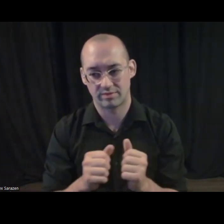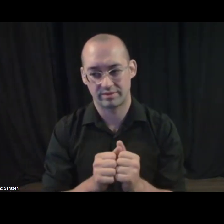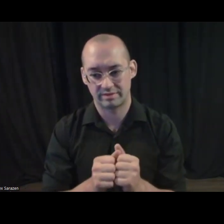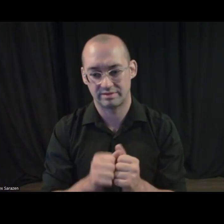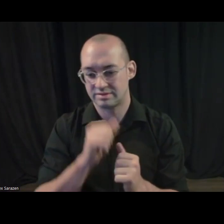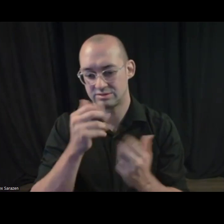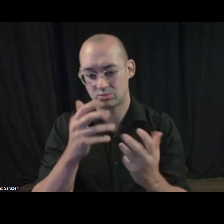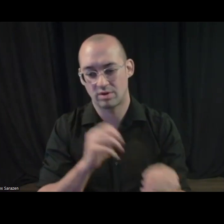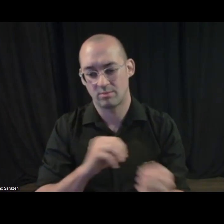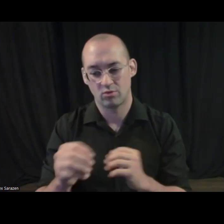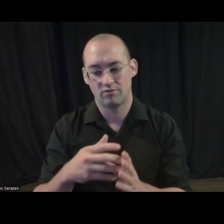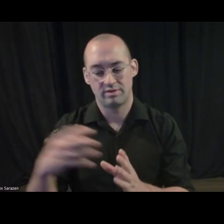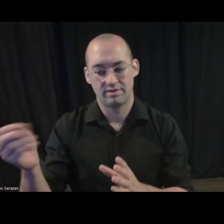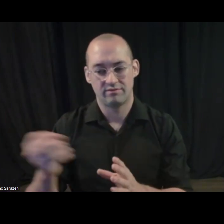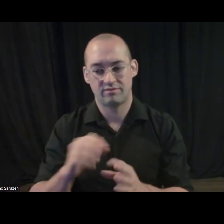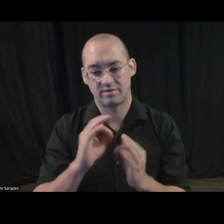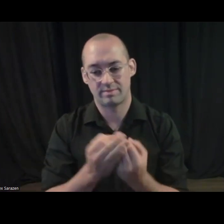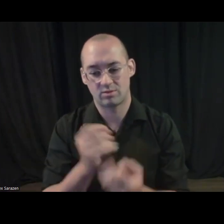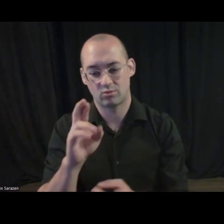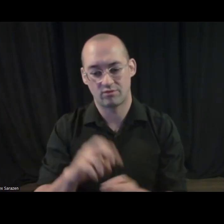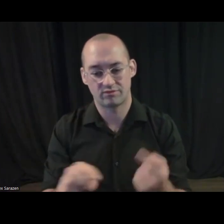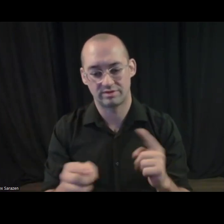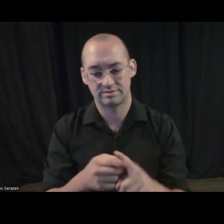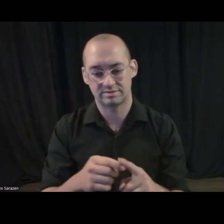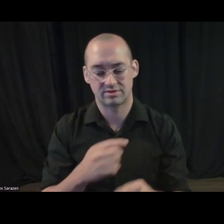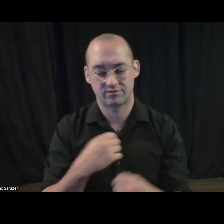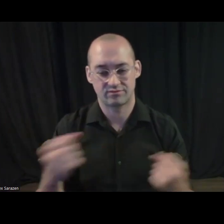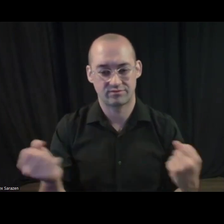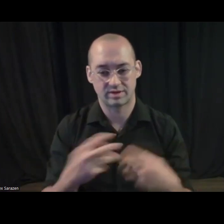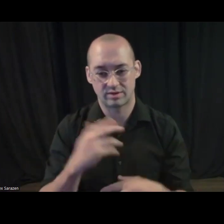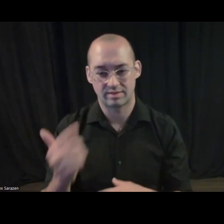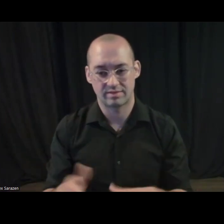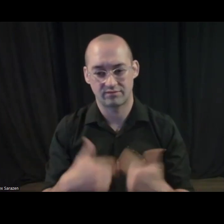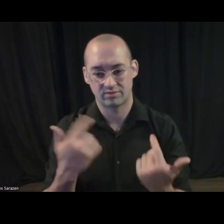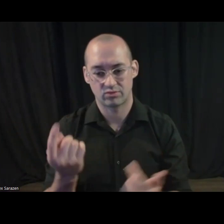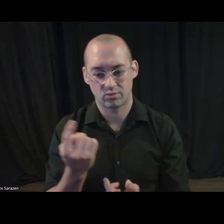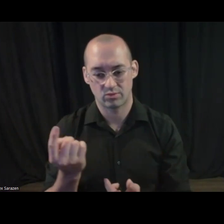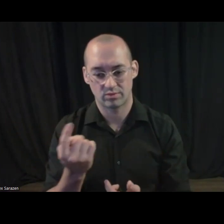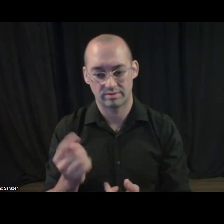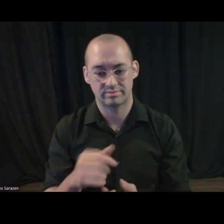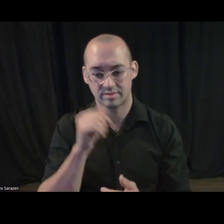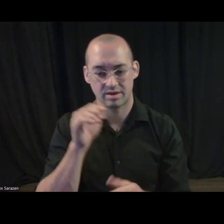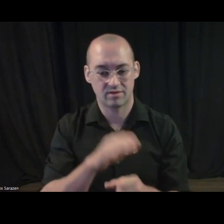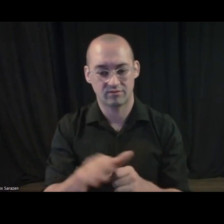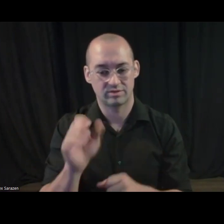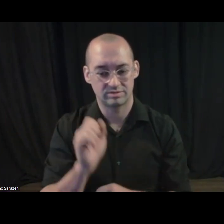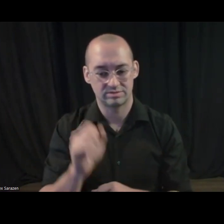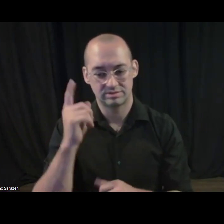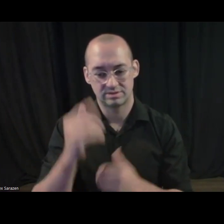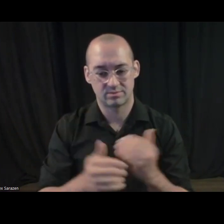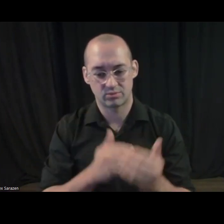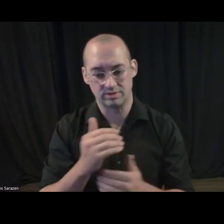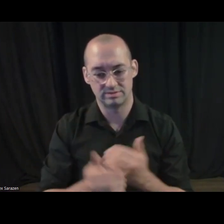or friends. There's also a fear of living alone. There's a lack of understanding of the processes to get a